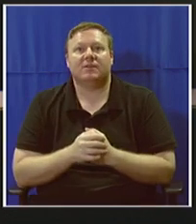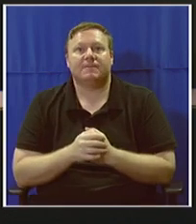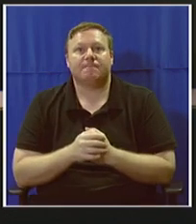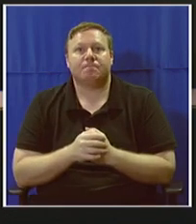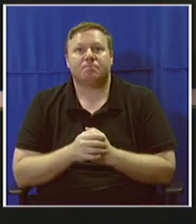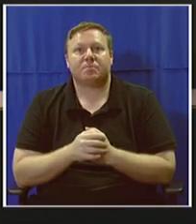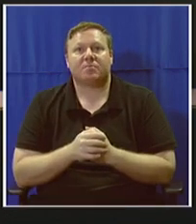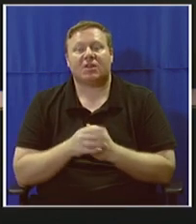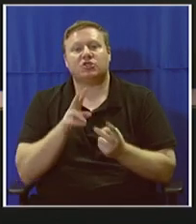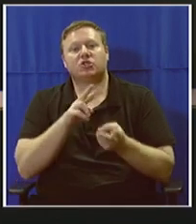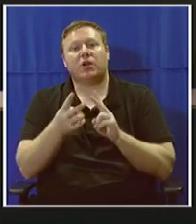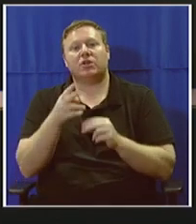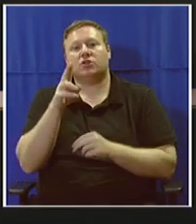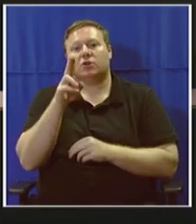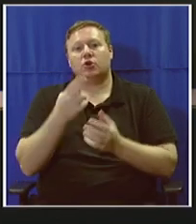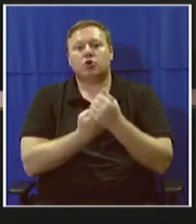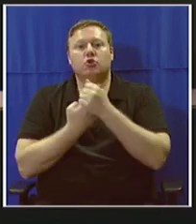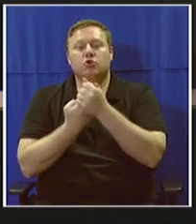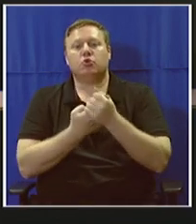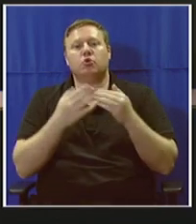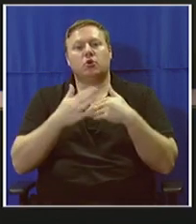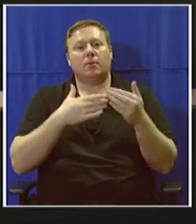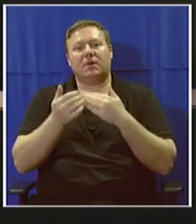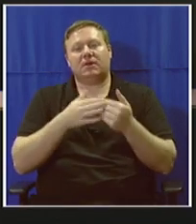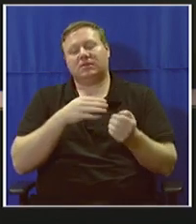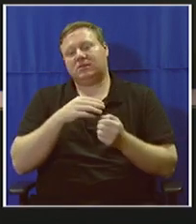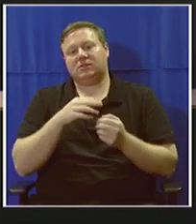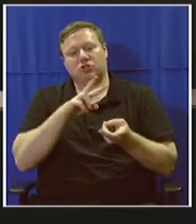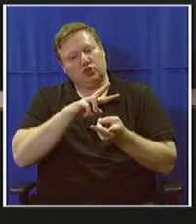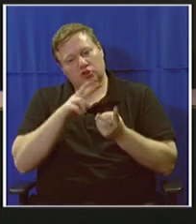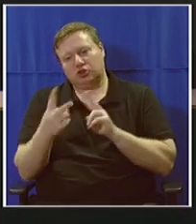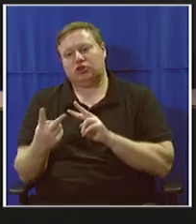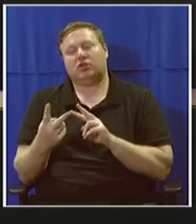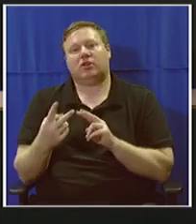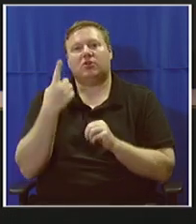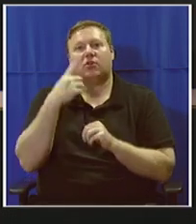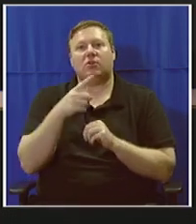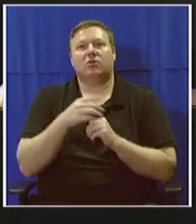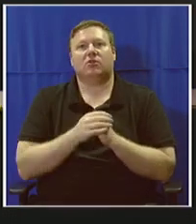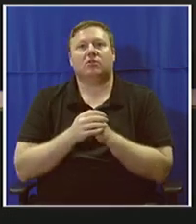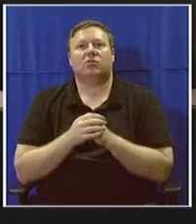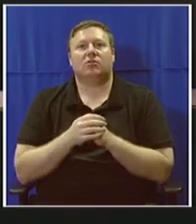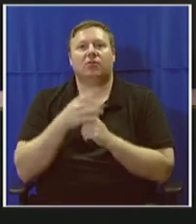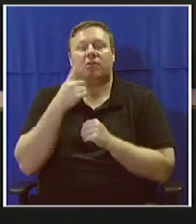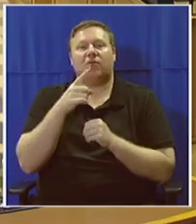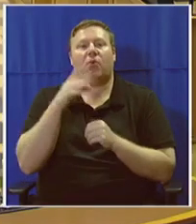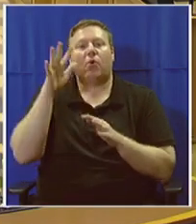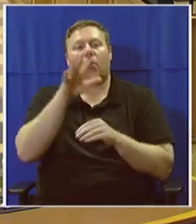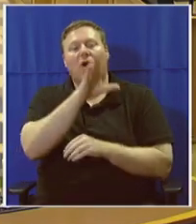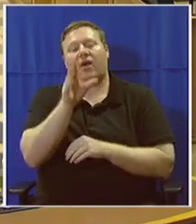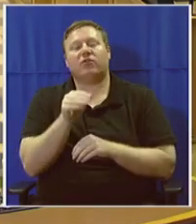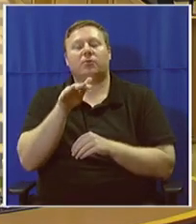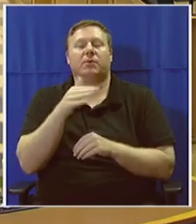Union buildings as part of the restoration of the dignity of the native Africans. Thank you. Thank you.